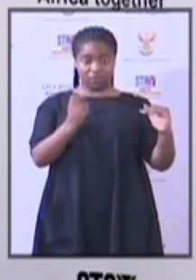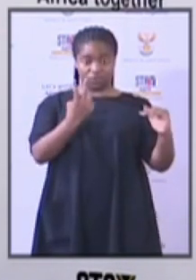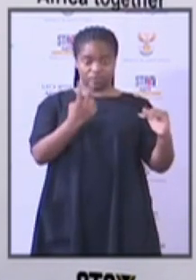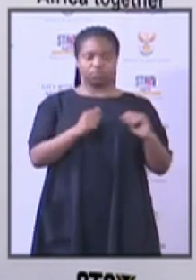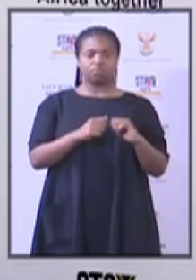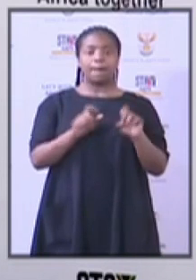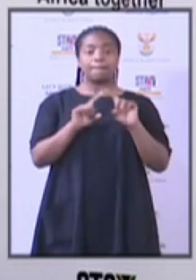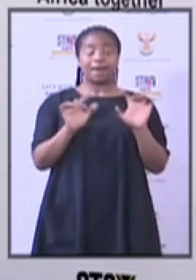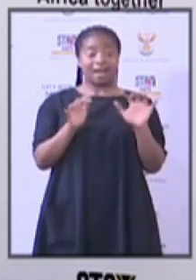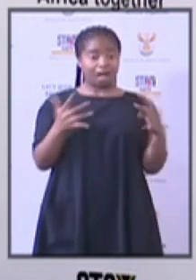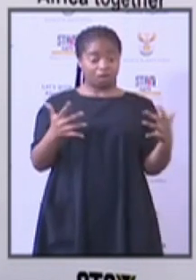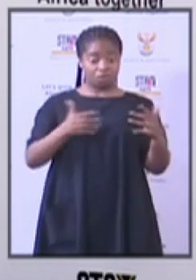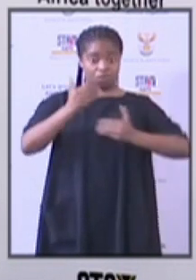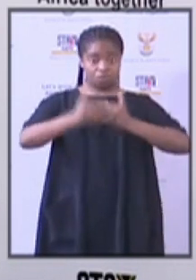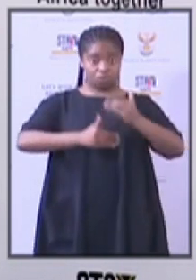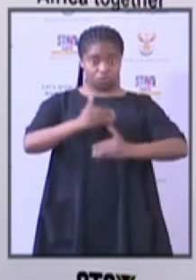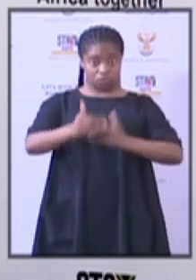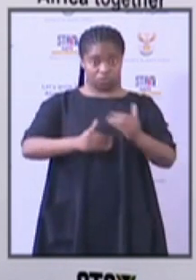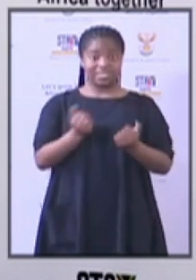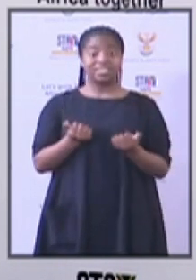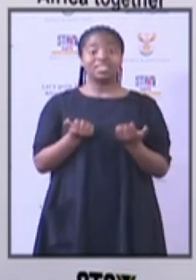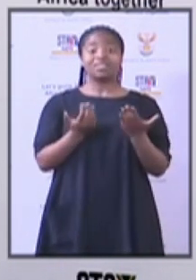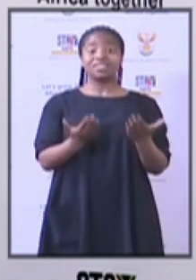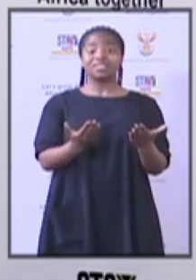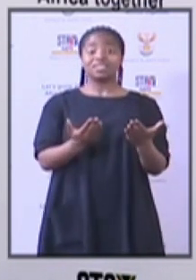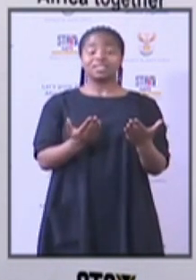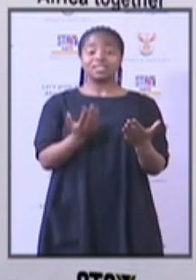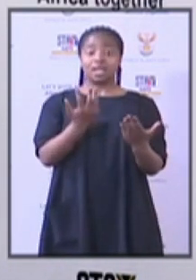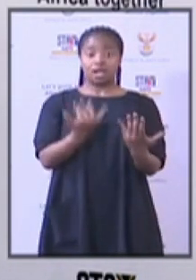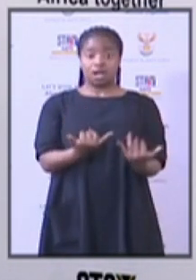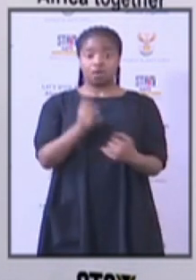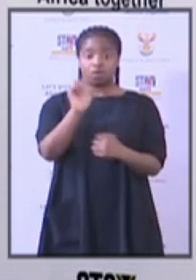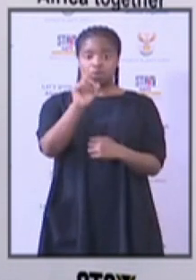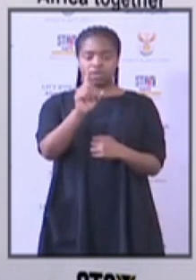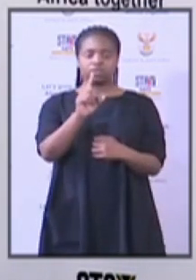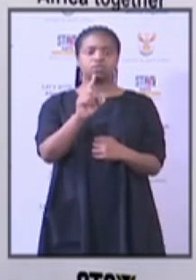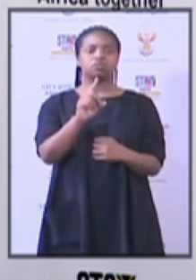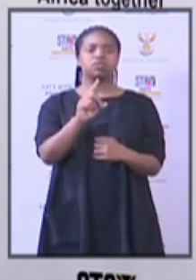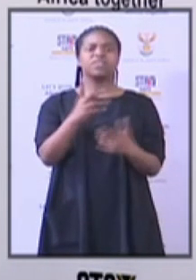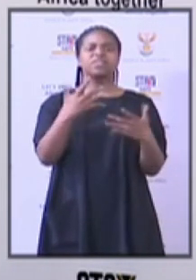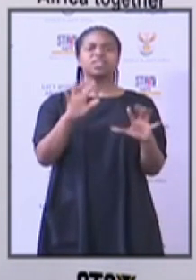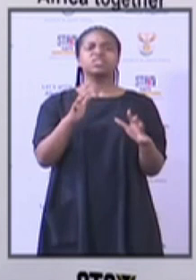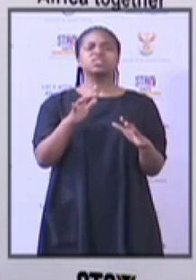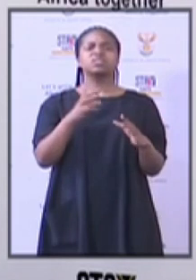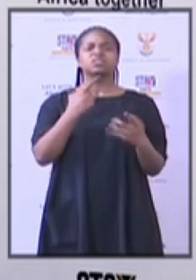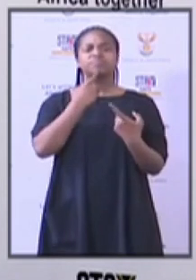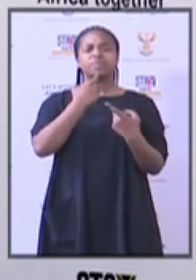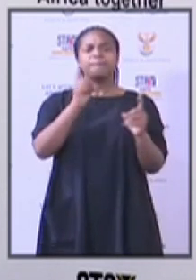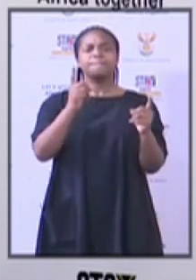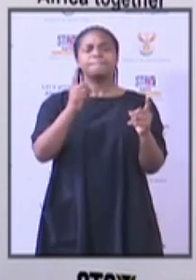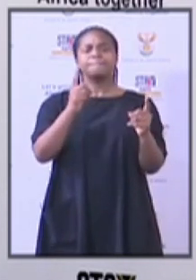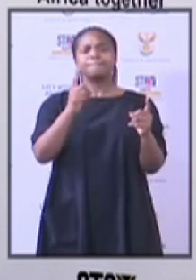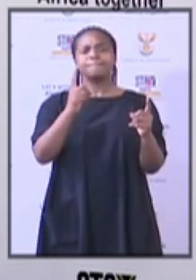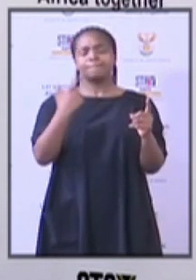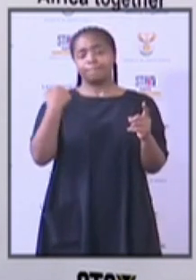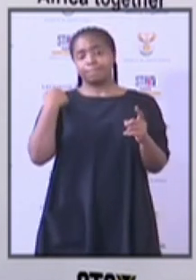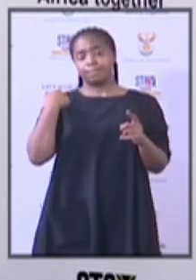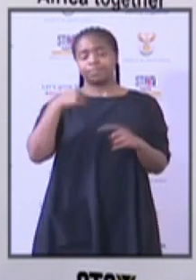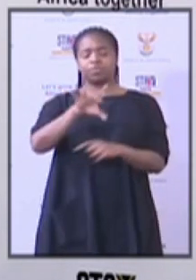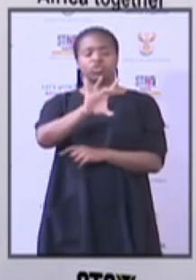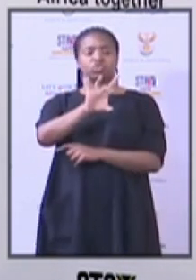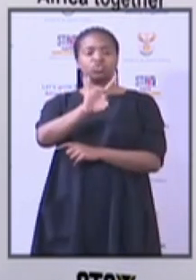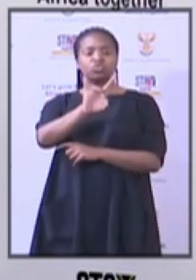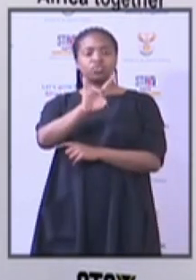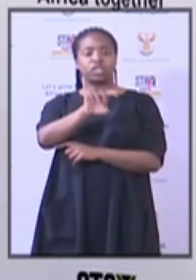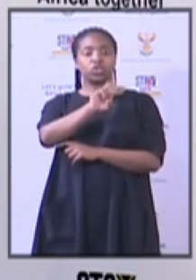directions providing for the following additional services were issued, as I said, on Tuesday, the